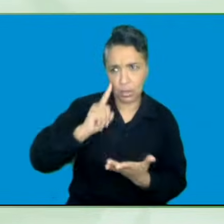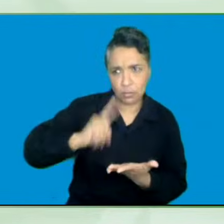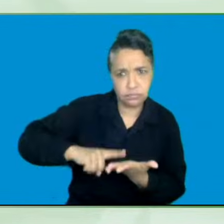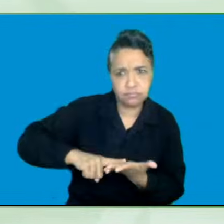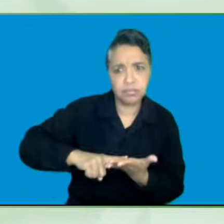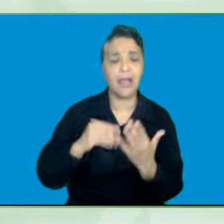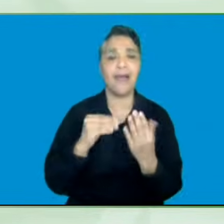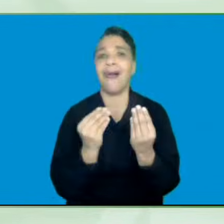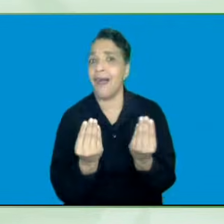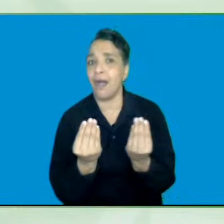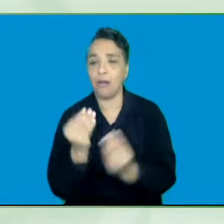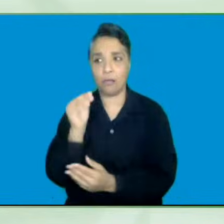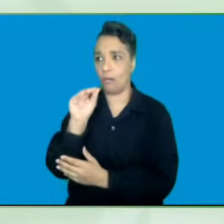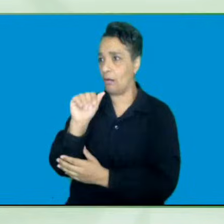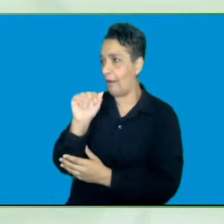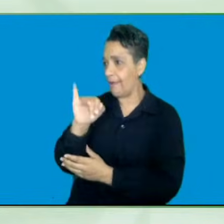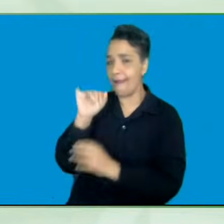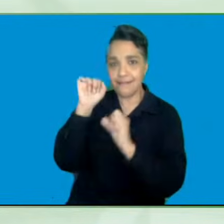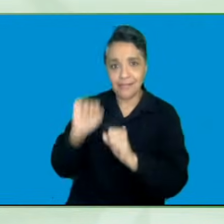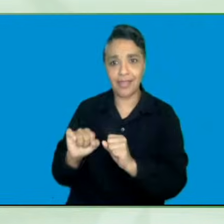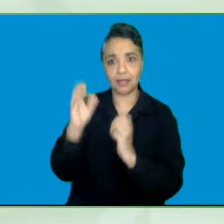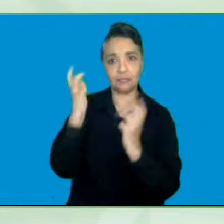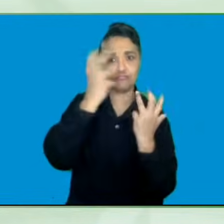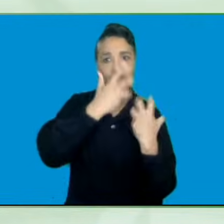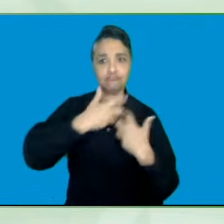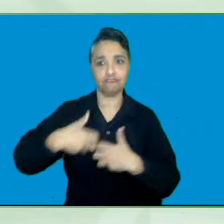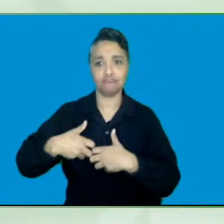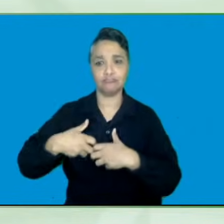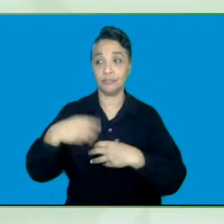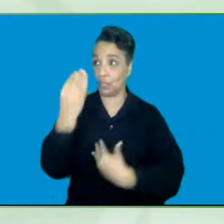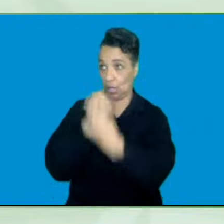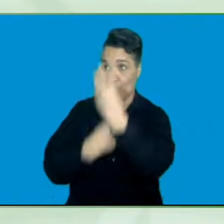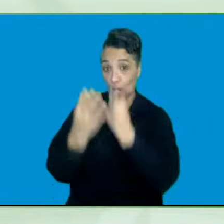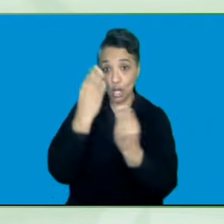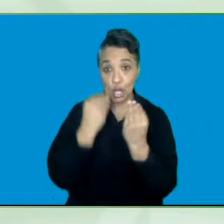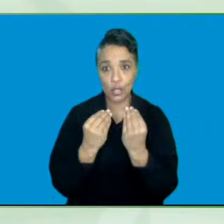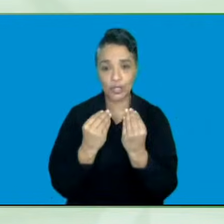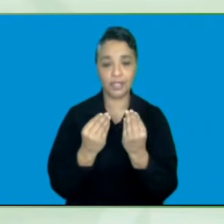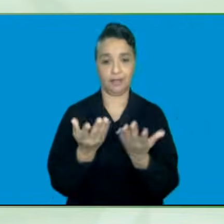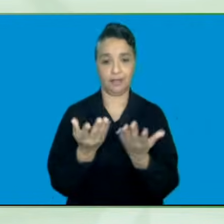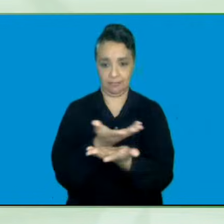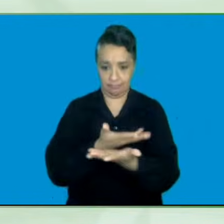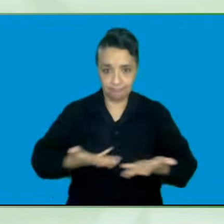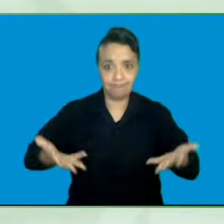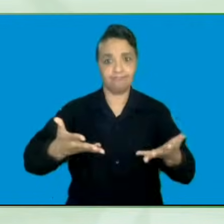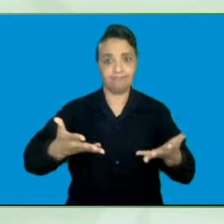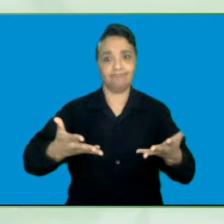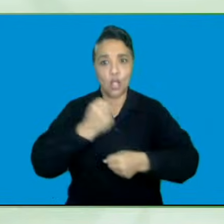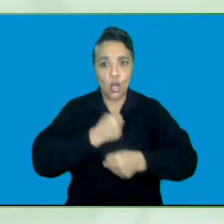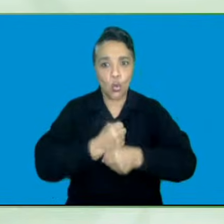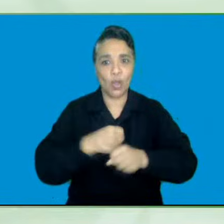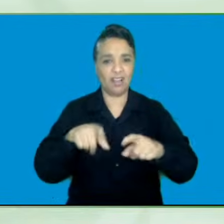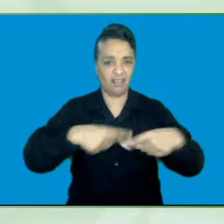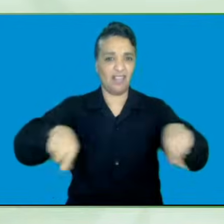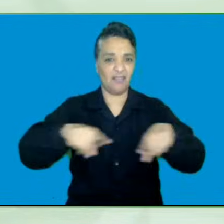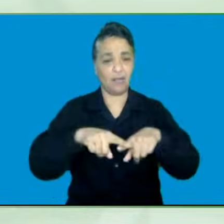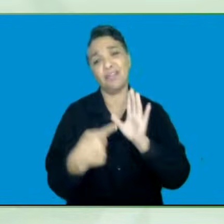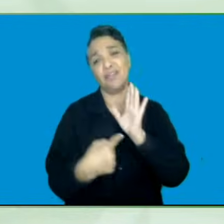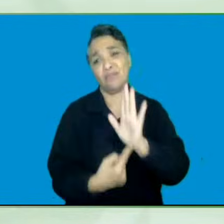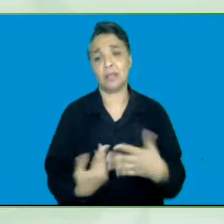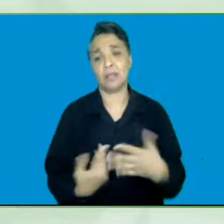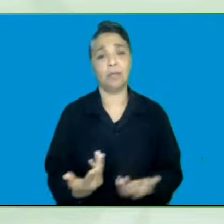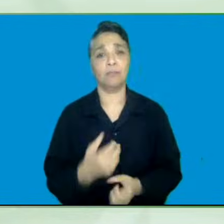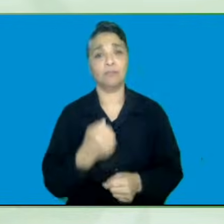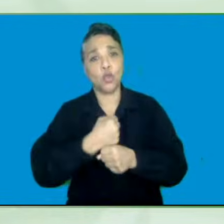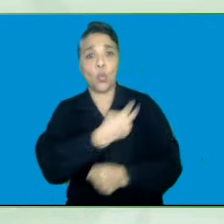other technologies can be used for learning that's actually taking place in a real work environment. So, for example, in a hospital